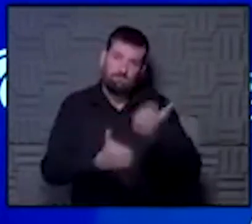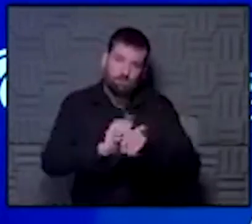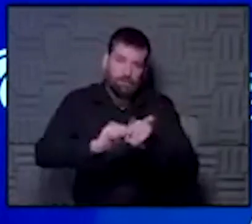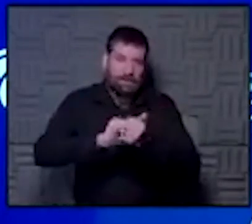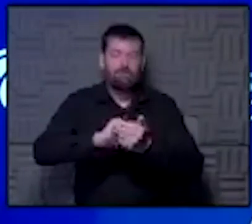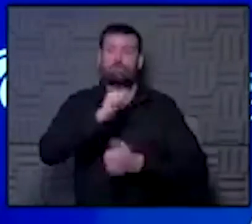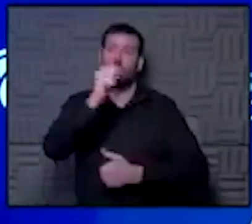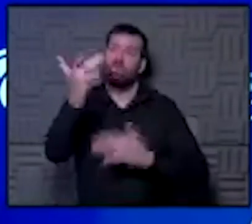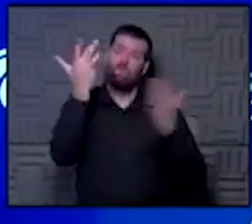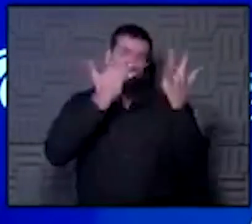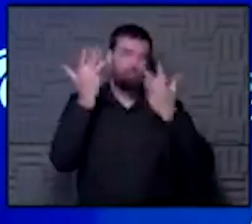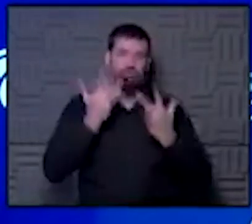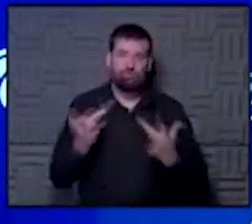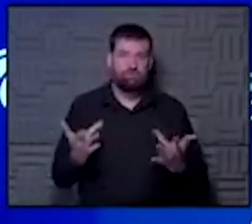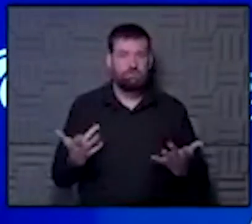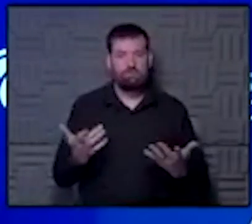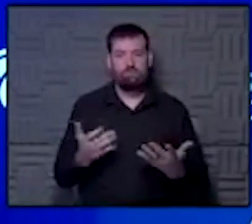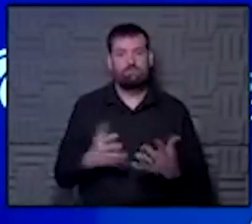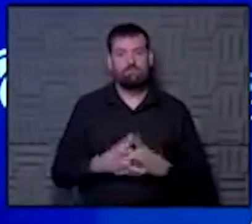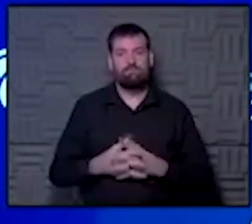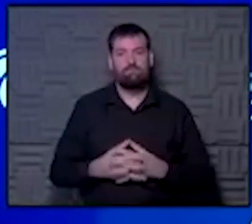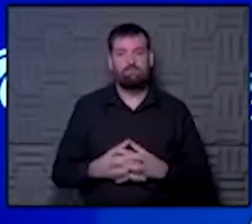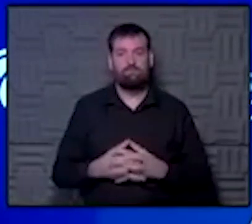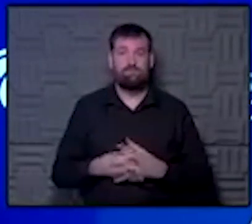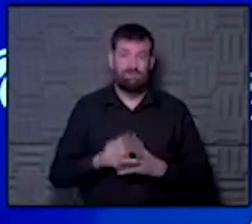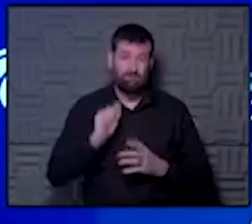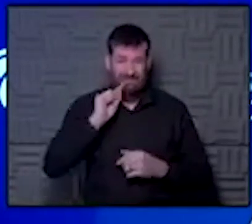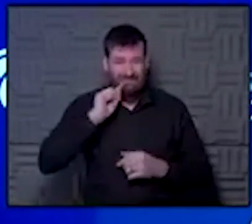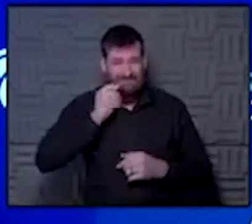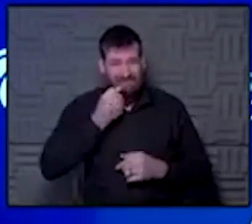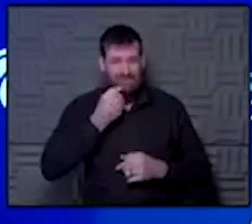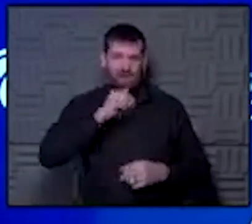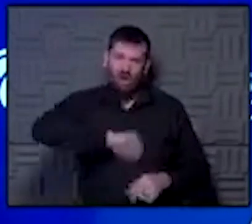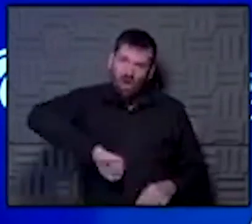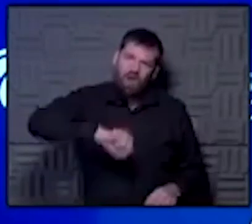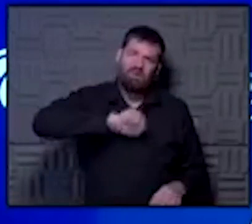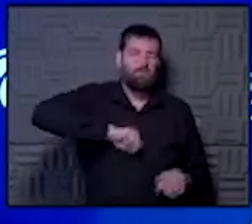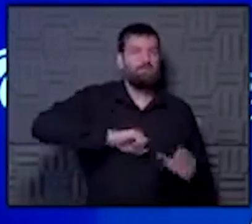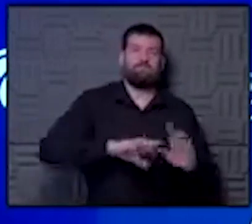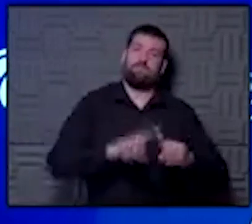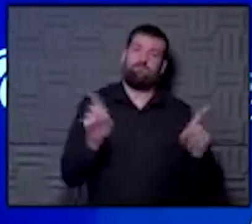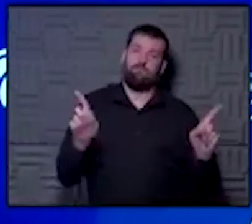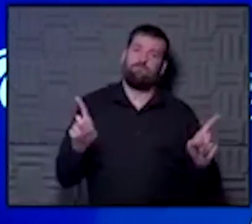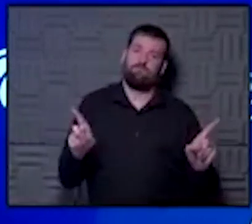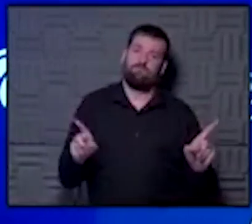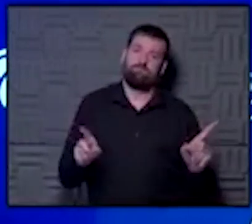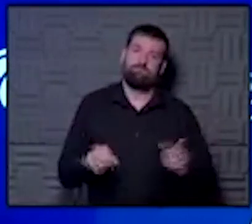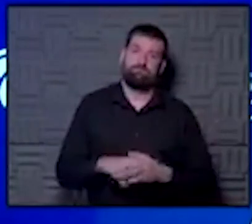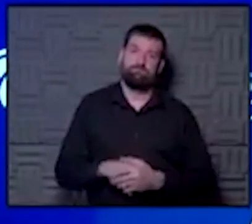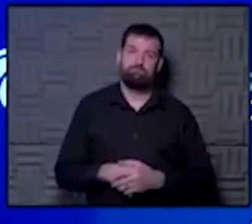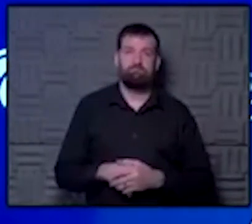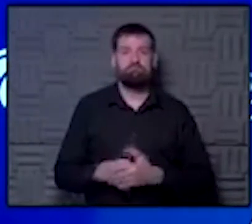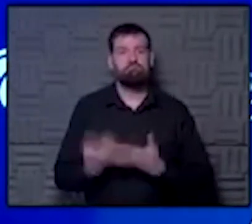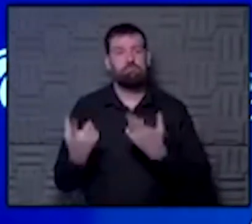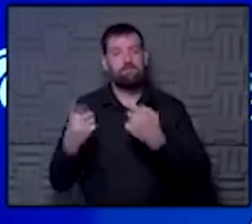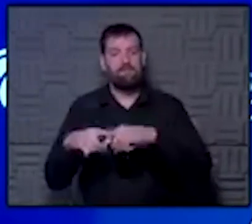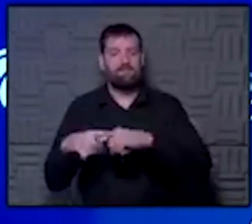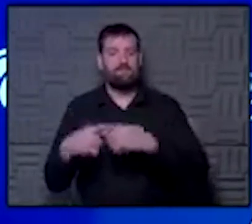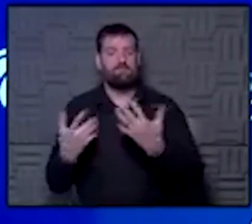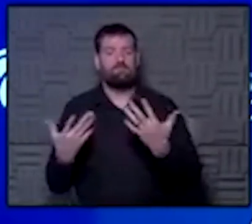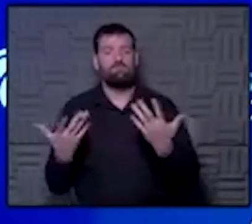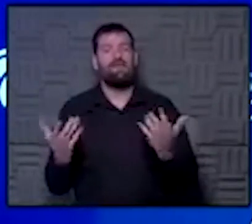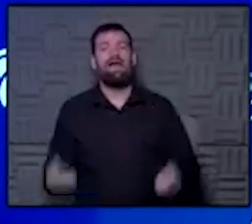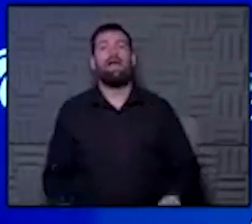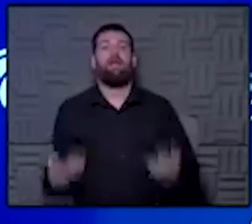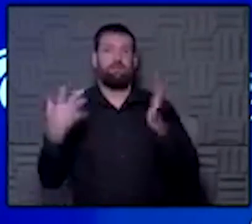don't touch your face. And I mean, if you're really sick and you're coughing hard and all that, that's a different question, I think. And I think so it depends on what the degree of symptomatology